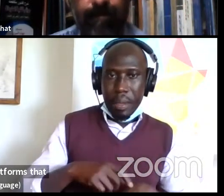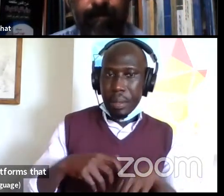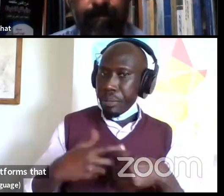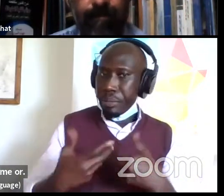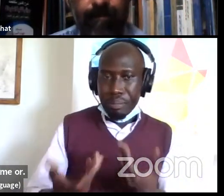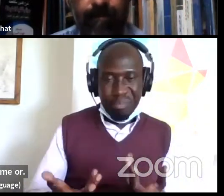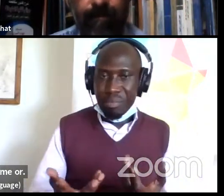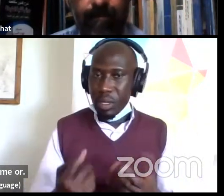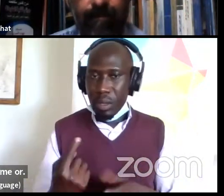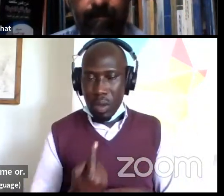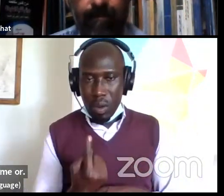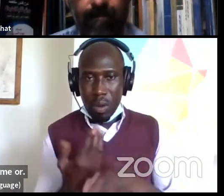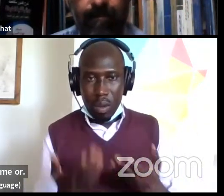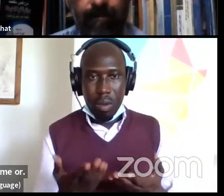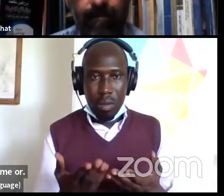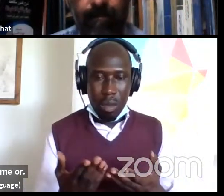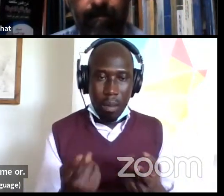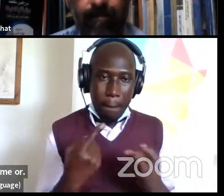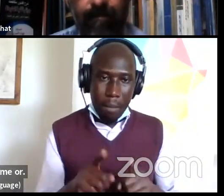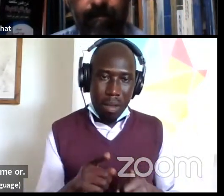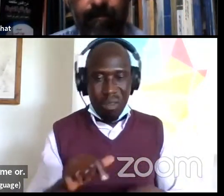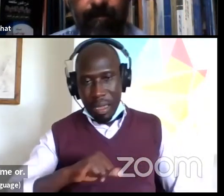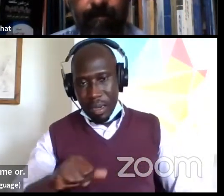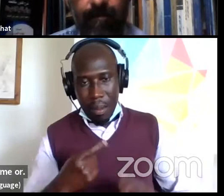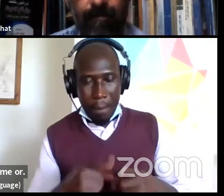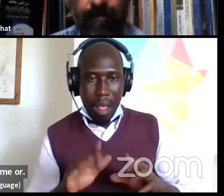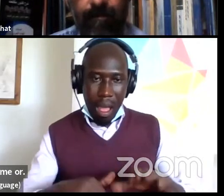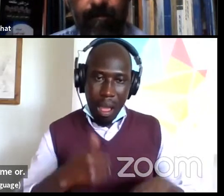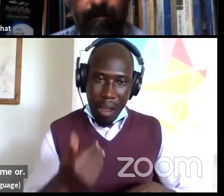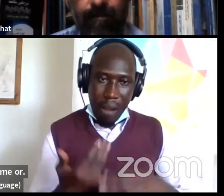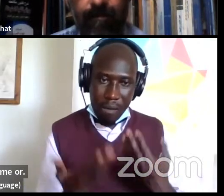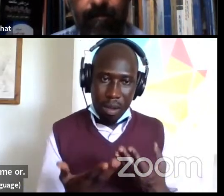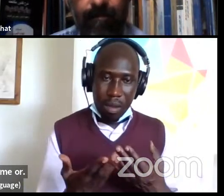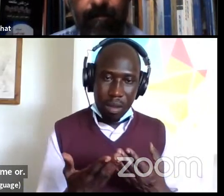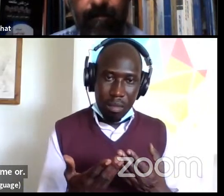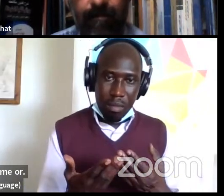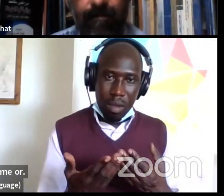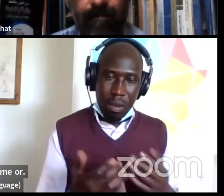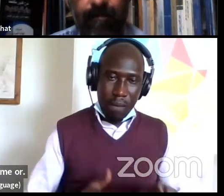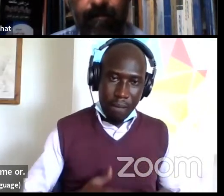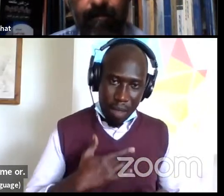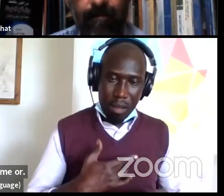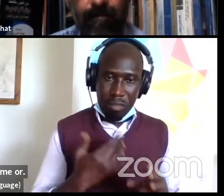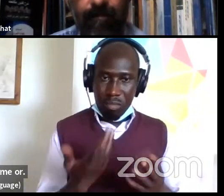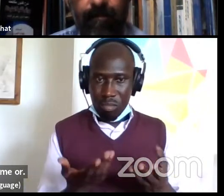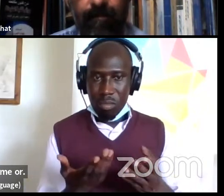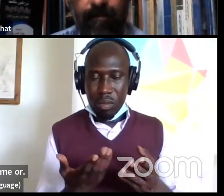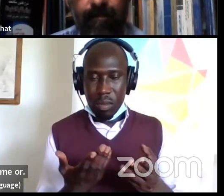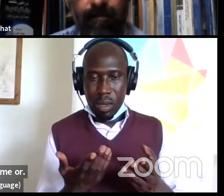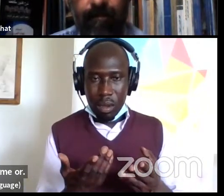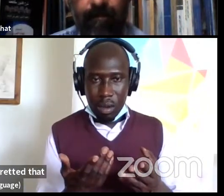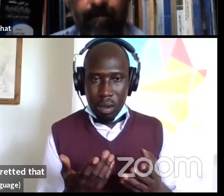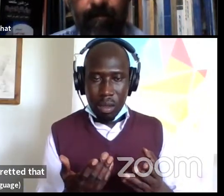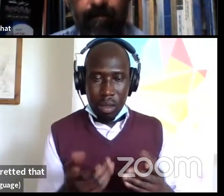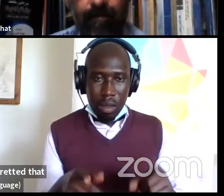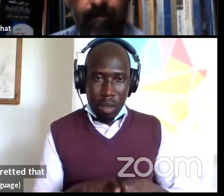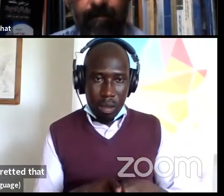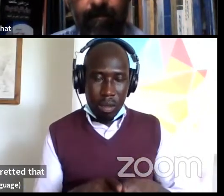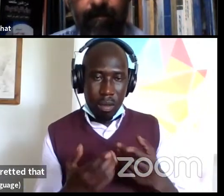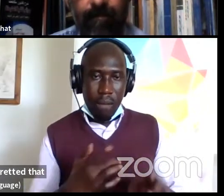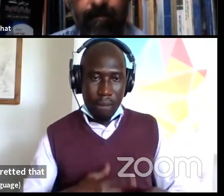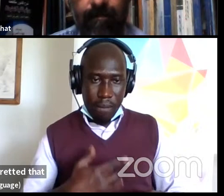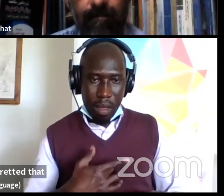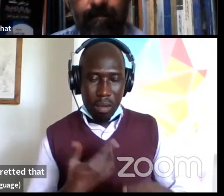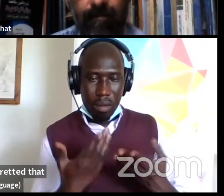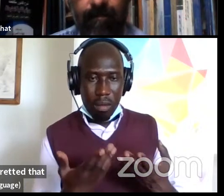or just like for entertainment. But after the Arab Spring, authorities, I feel like they've regretted that, and they felt it like